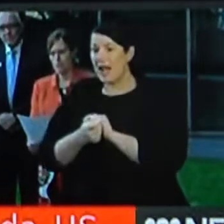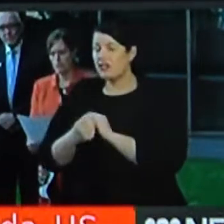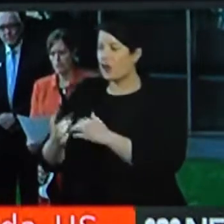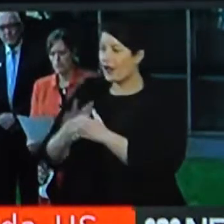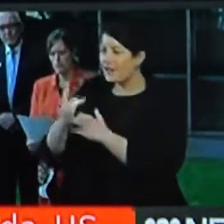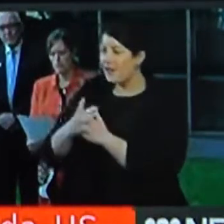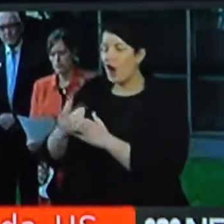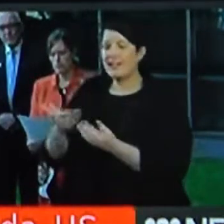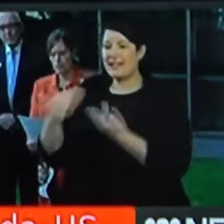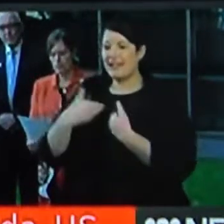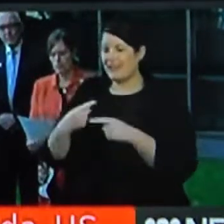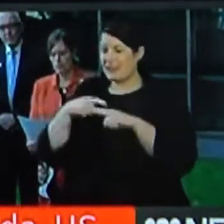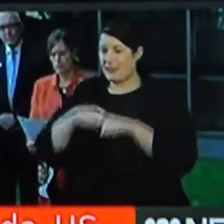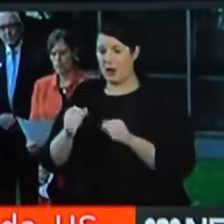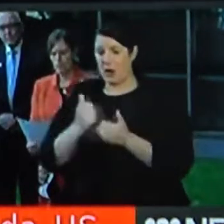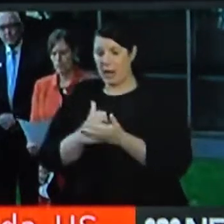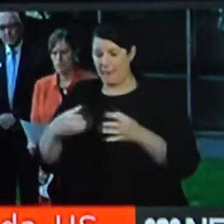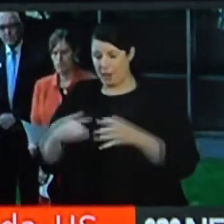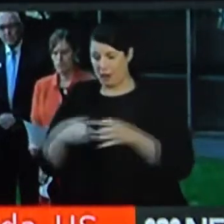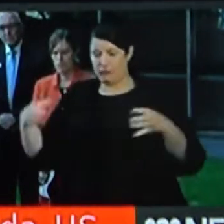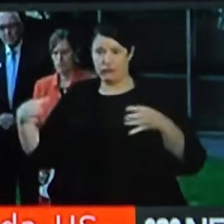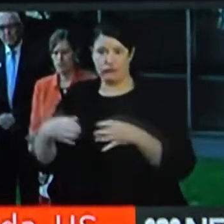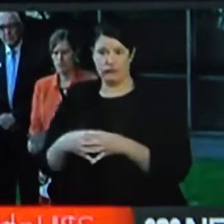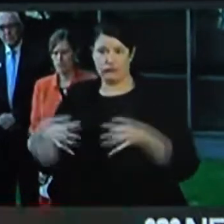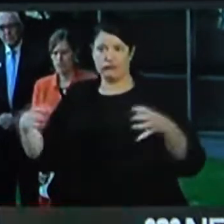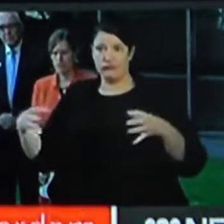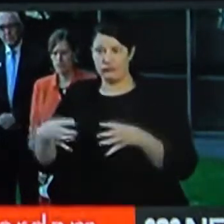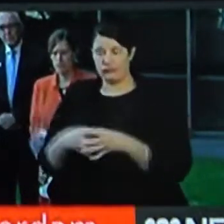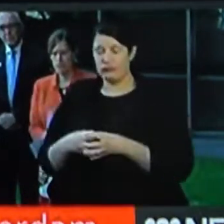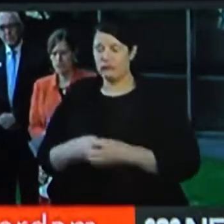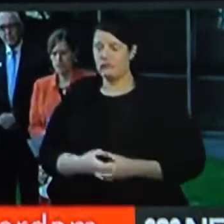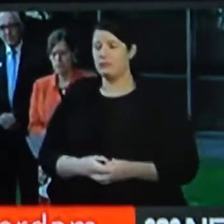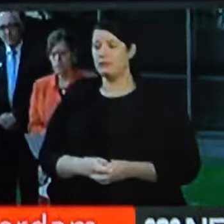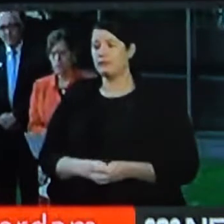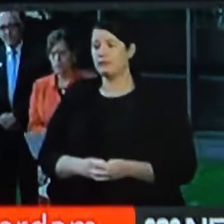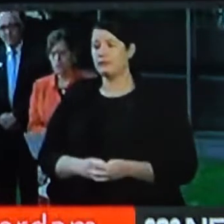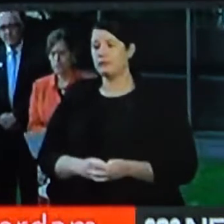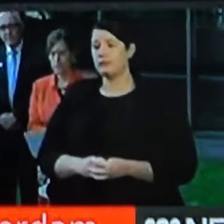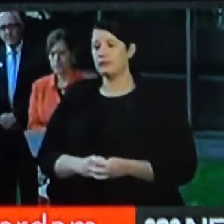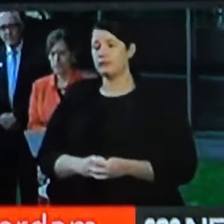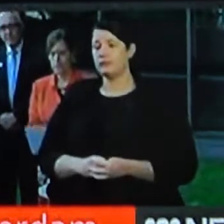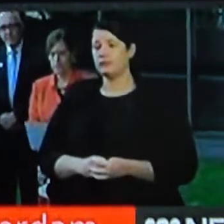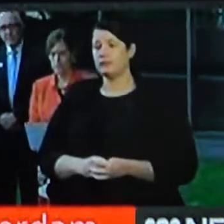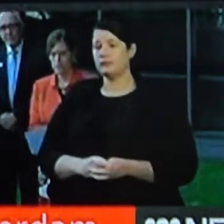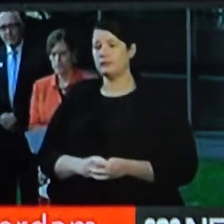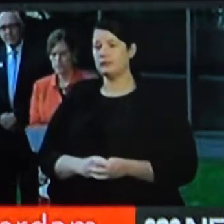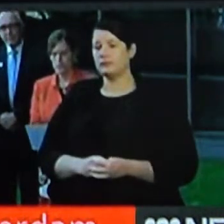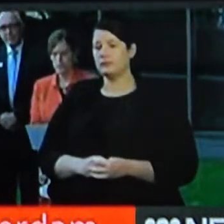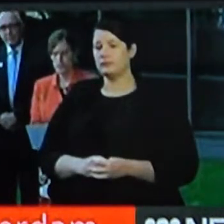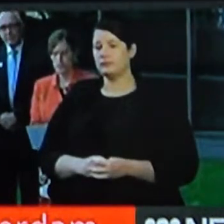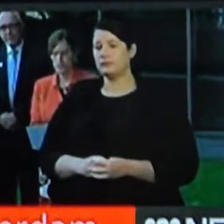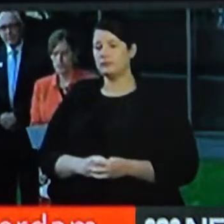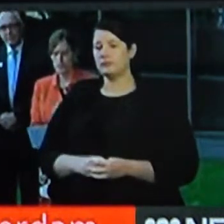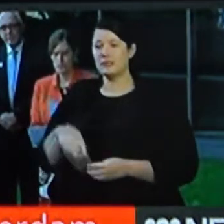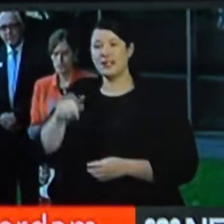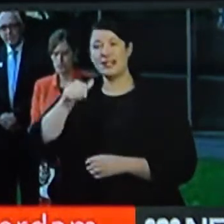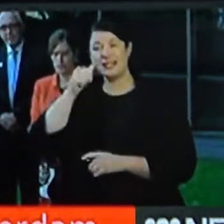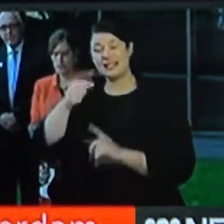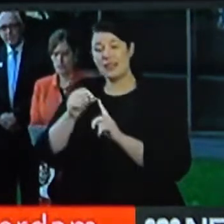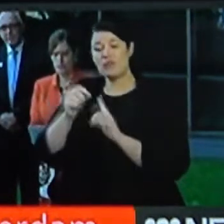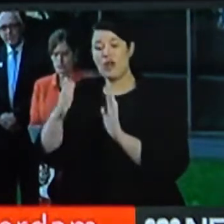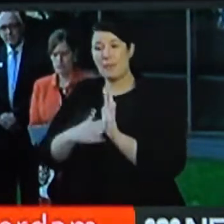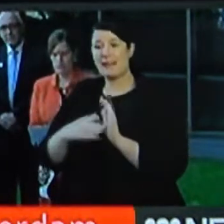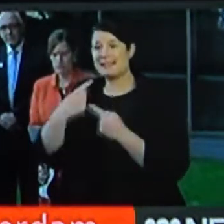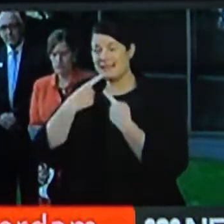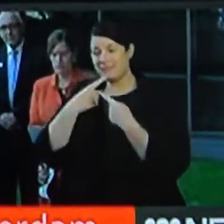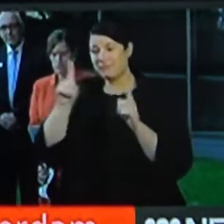different advice to us. But as far as the crisis itself, I echo what the Prime Minister said. We're in it for at least 6 months. Until